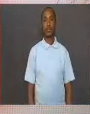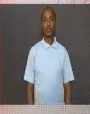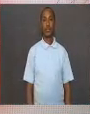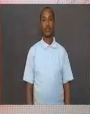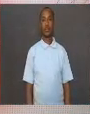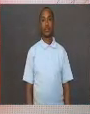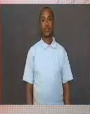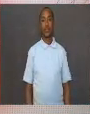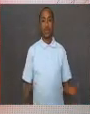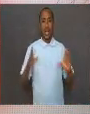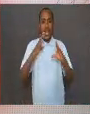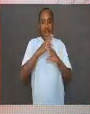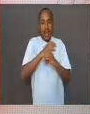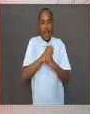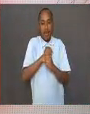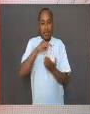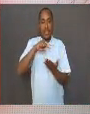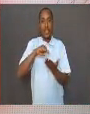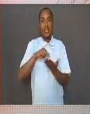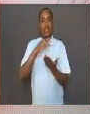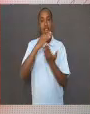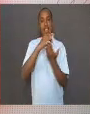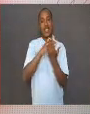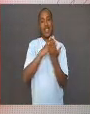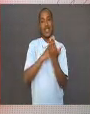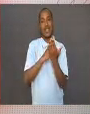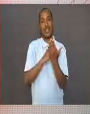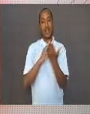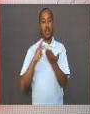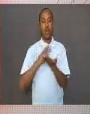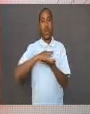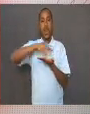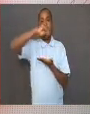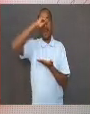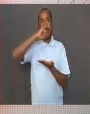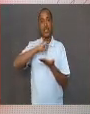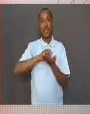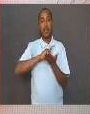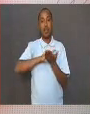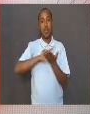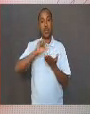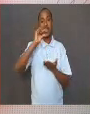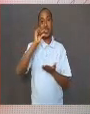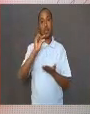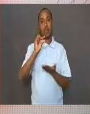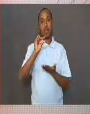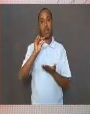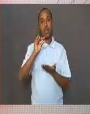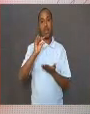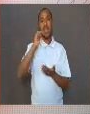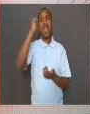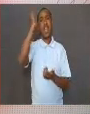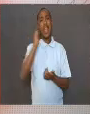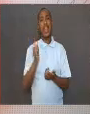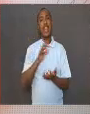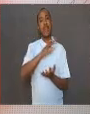To recap this lesson, we learned that pure samples of